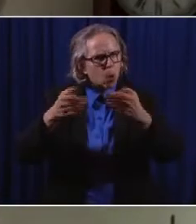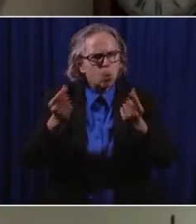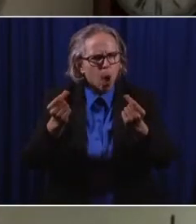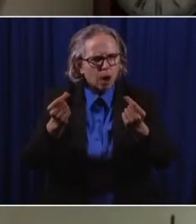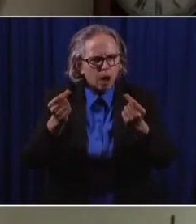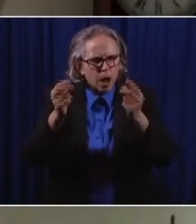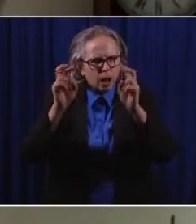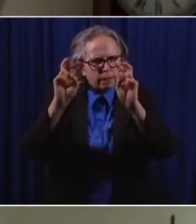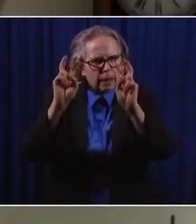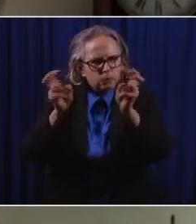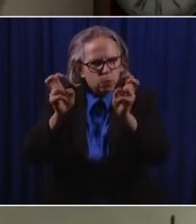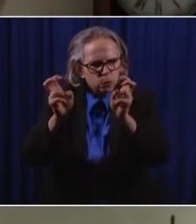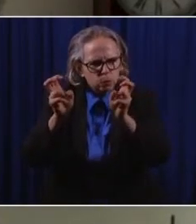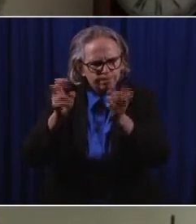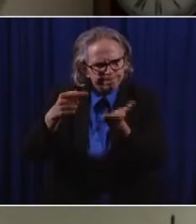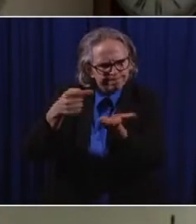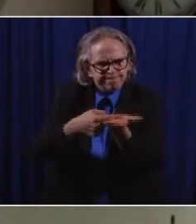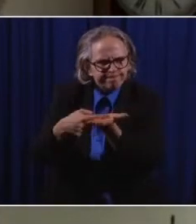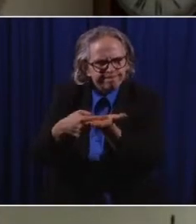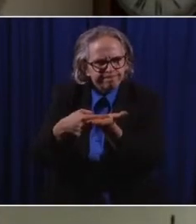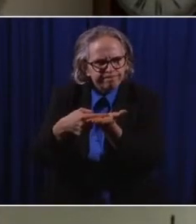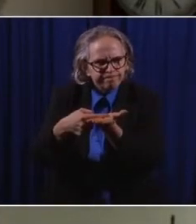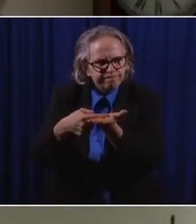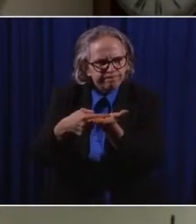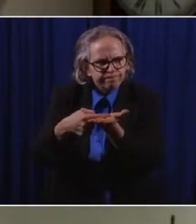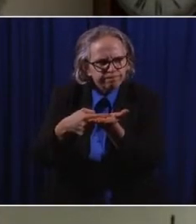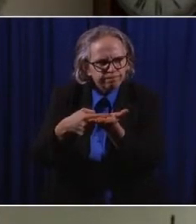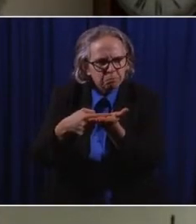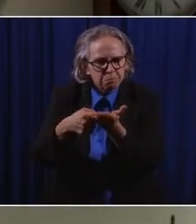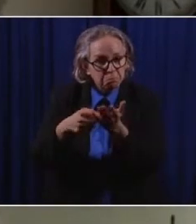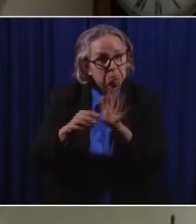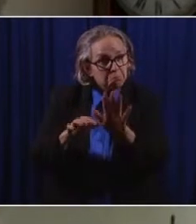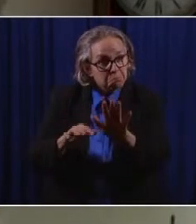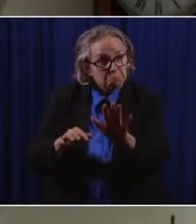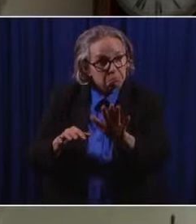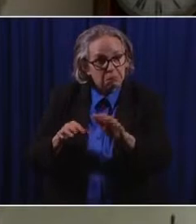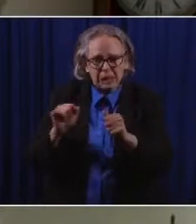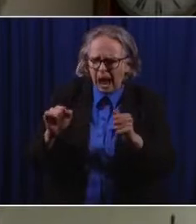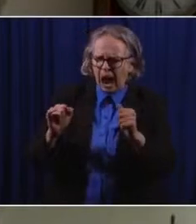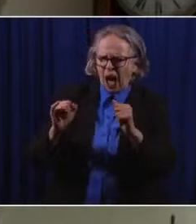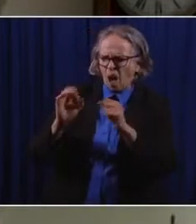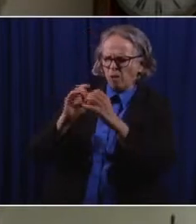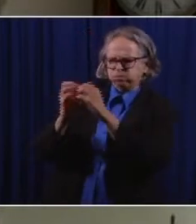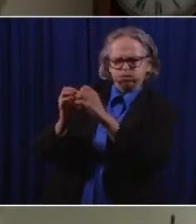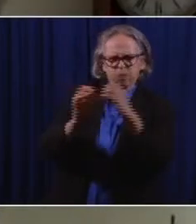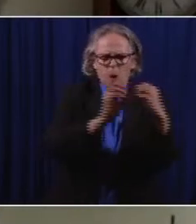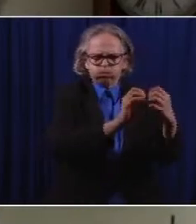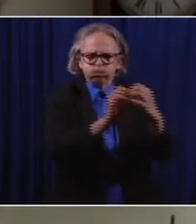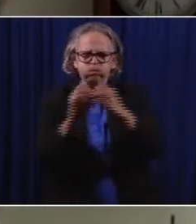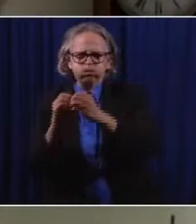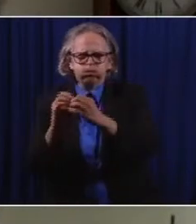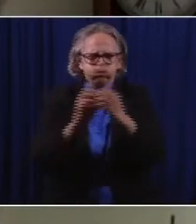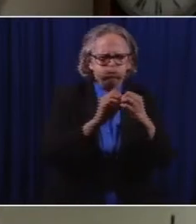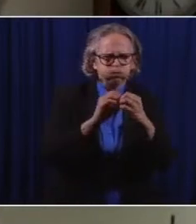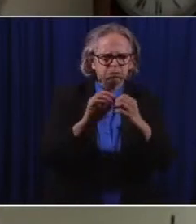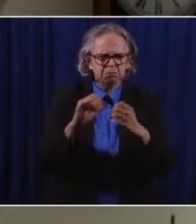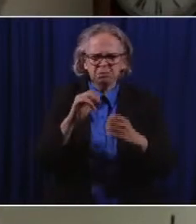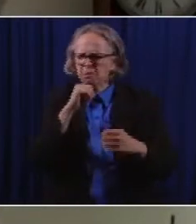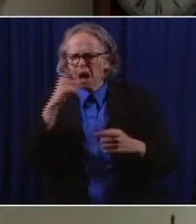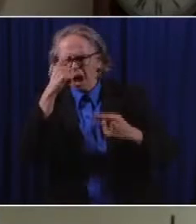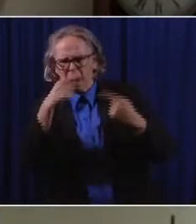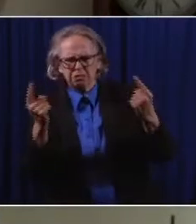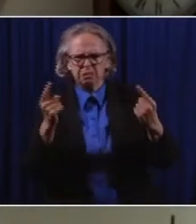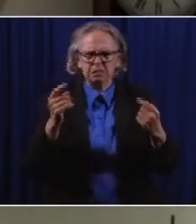it's legitimate for someone to say what they've done. I think it's legitimate for someone to criticize someone for what they've done or not done. I think those are all things